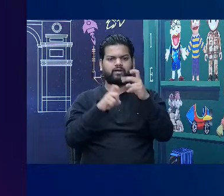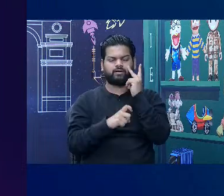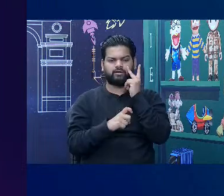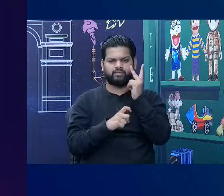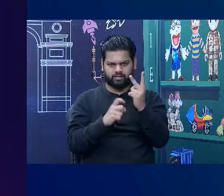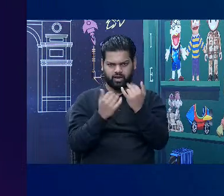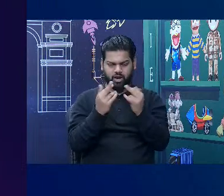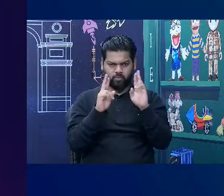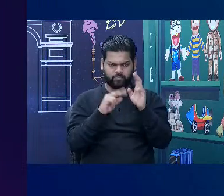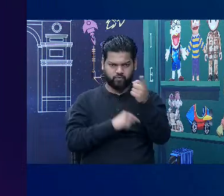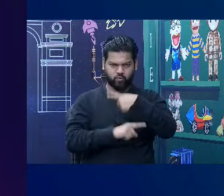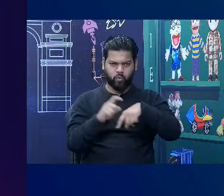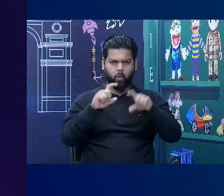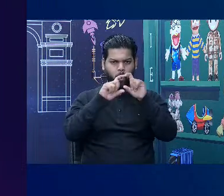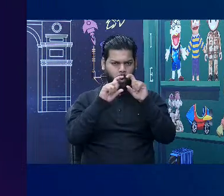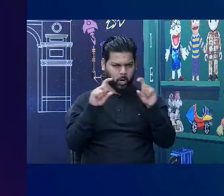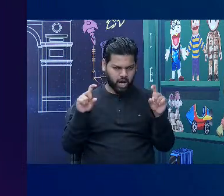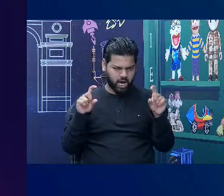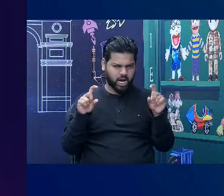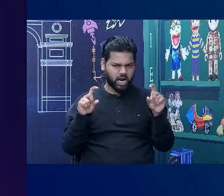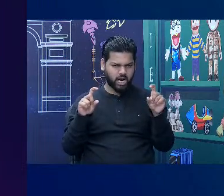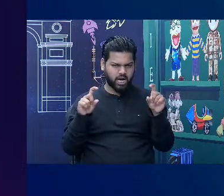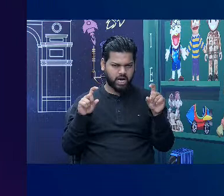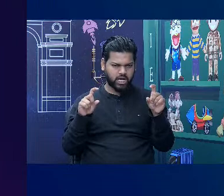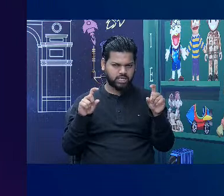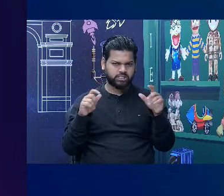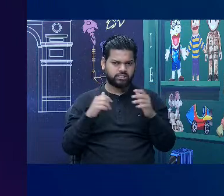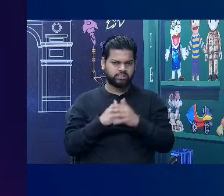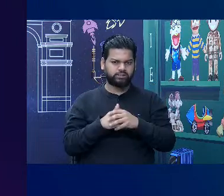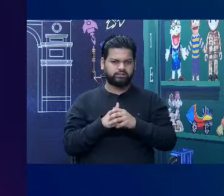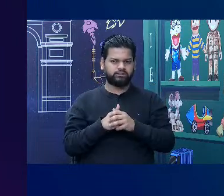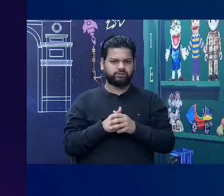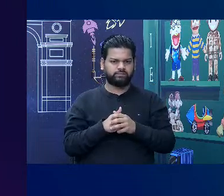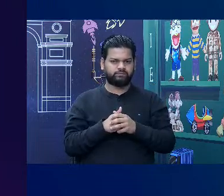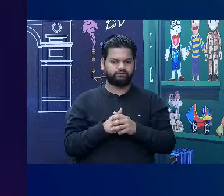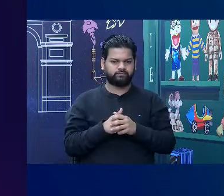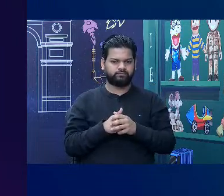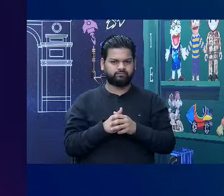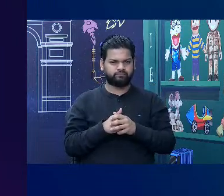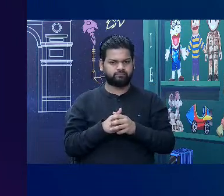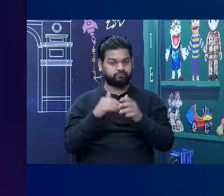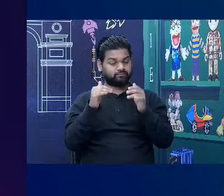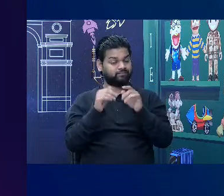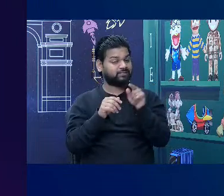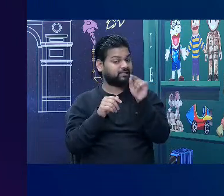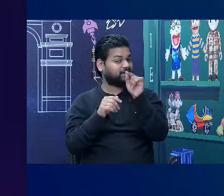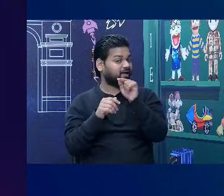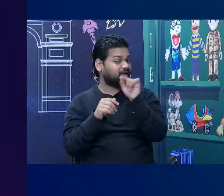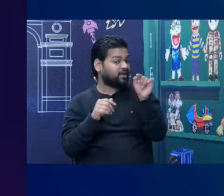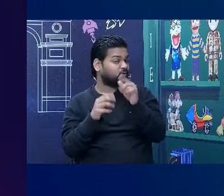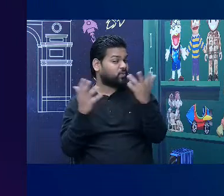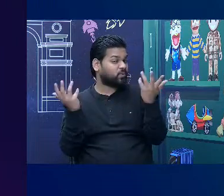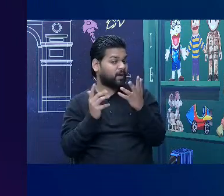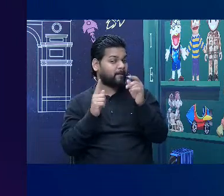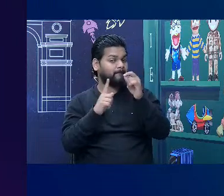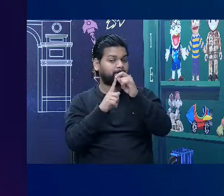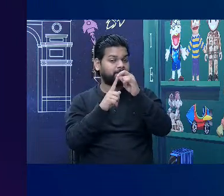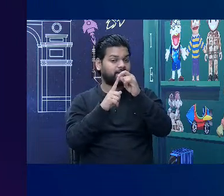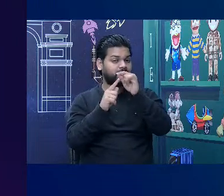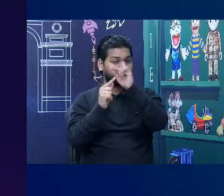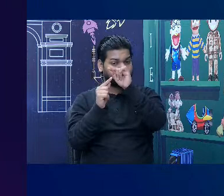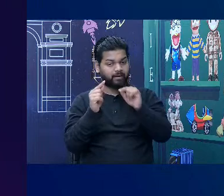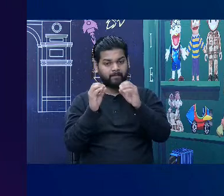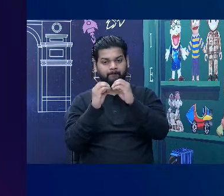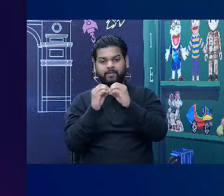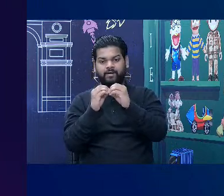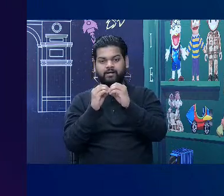Perpendicular upon base. So is it BC upon BA? That is equal to perpendicular upon base. I hope it is very clear.